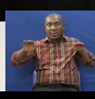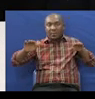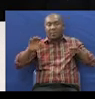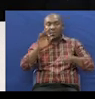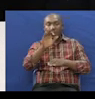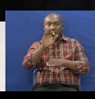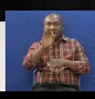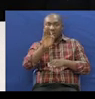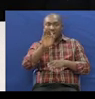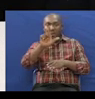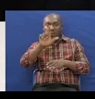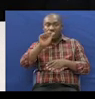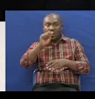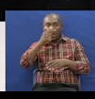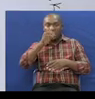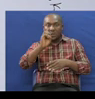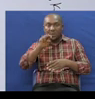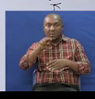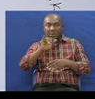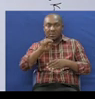We say the flattening